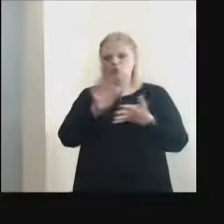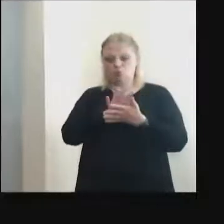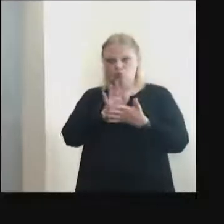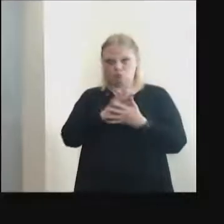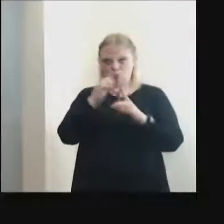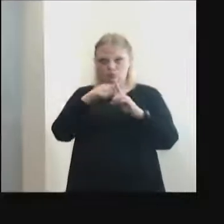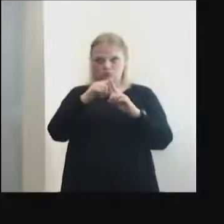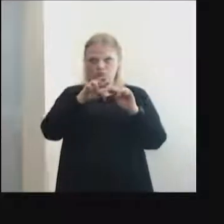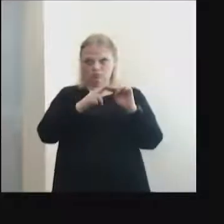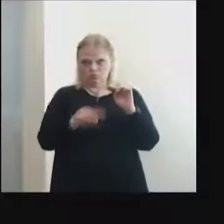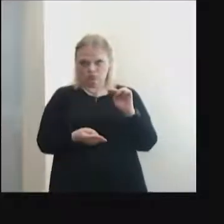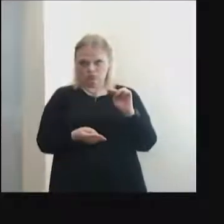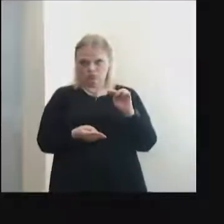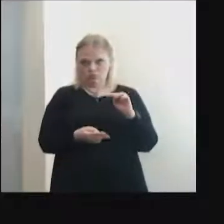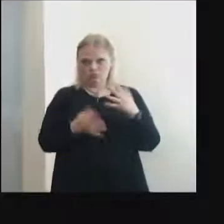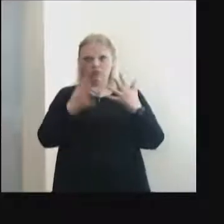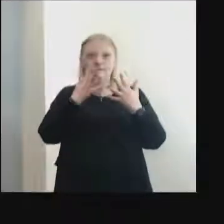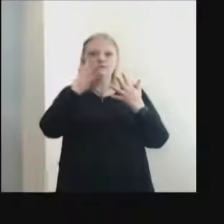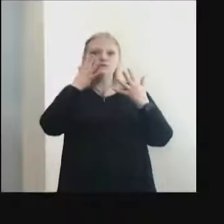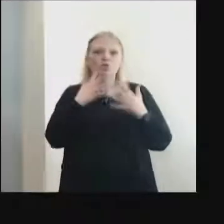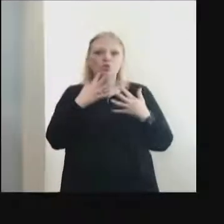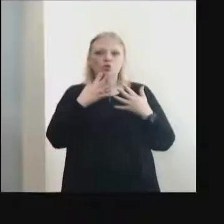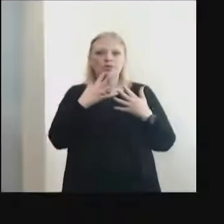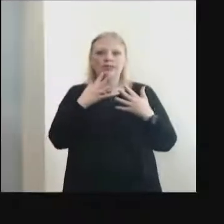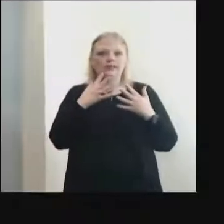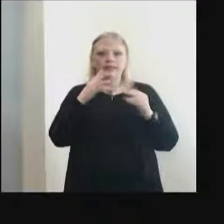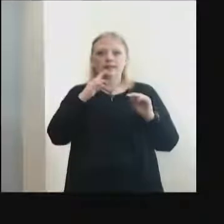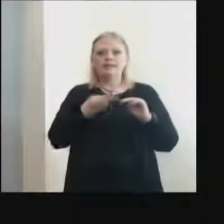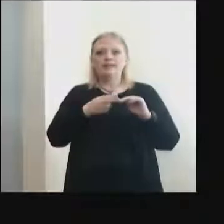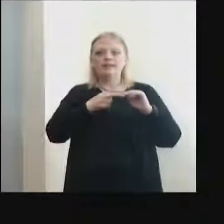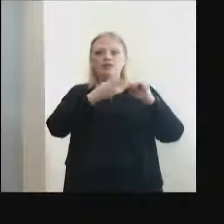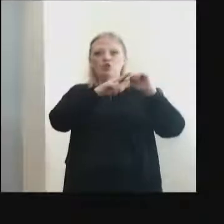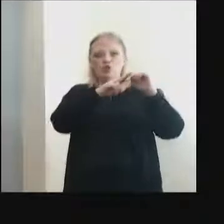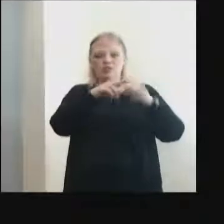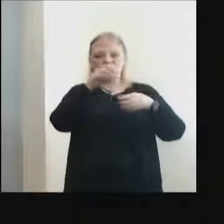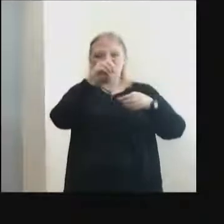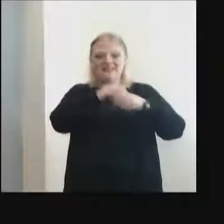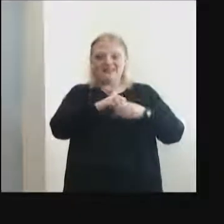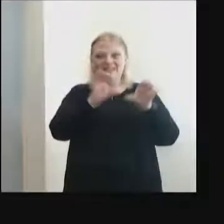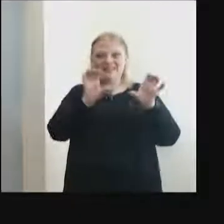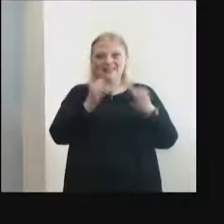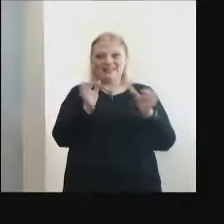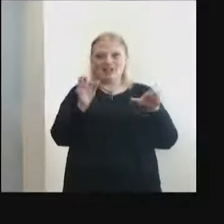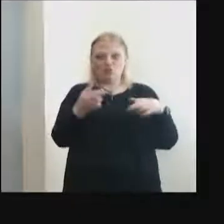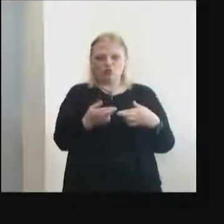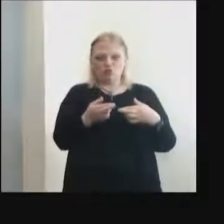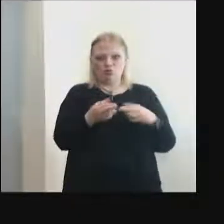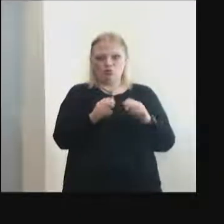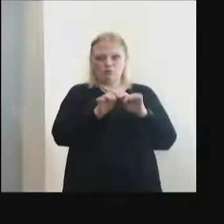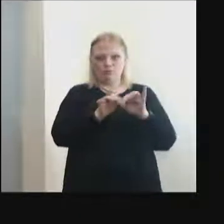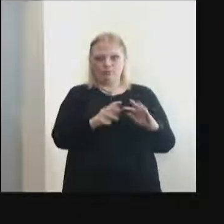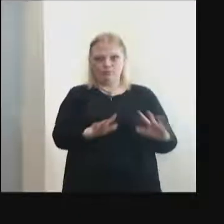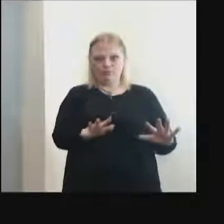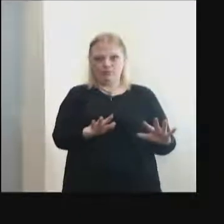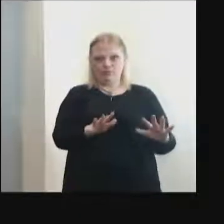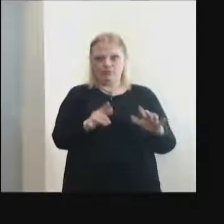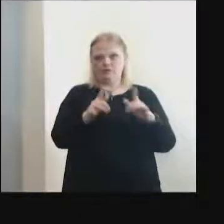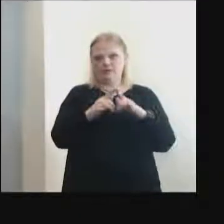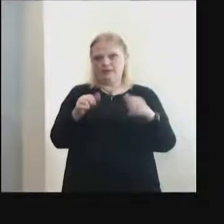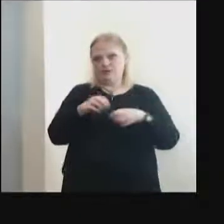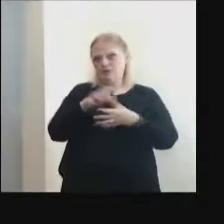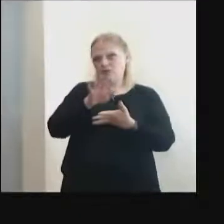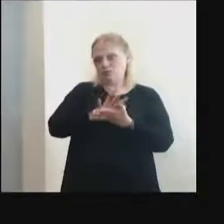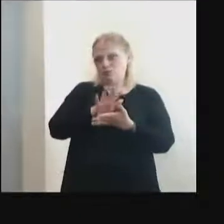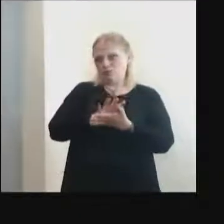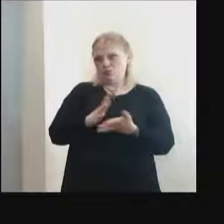declining. Unfortunately, we're seeing an increase of in-classroom and transmission at the same time that the number of cases in the schools